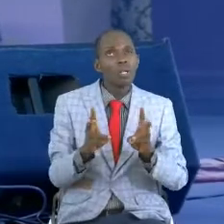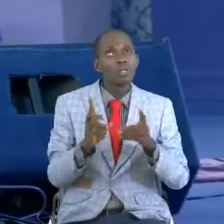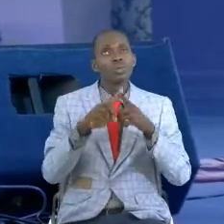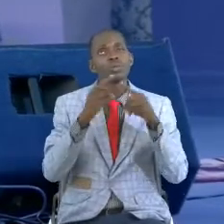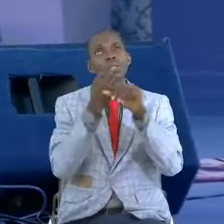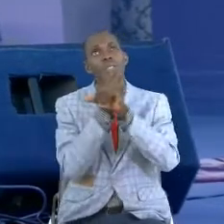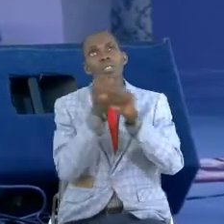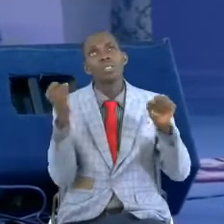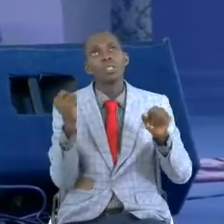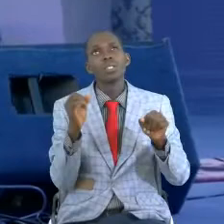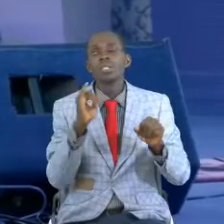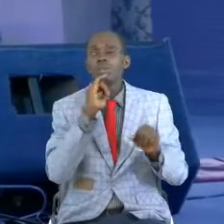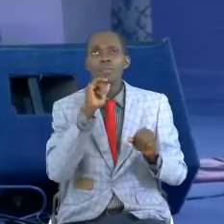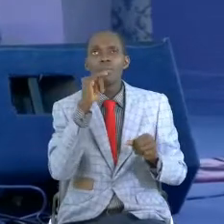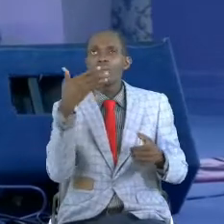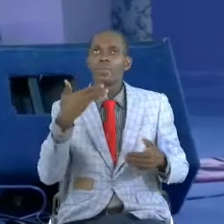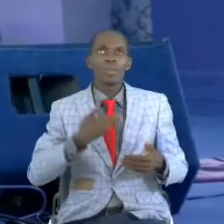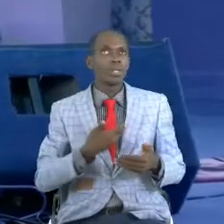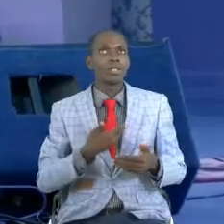is not there, but